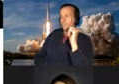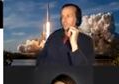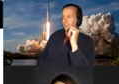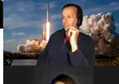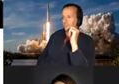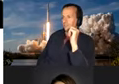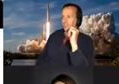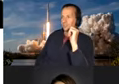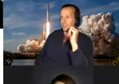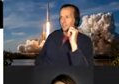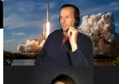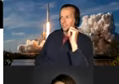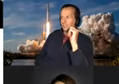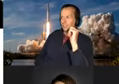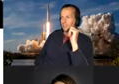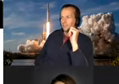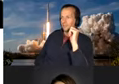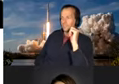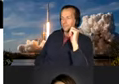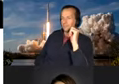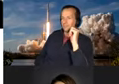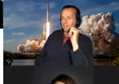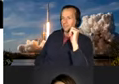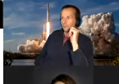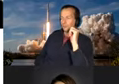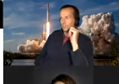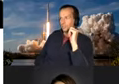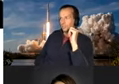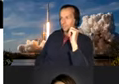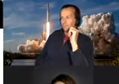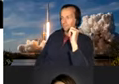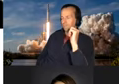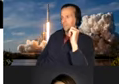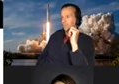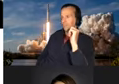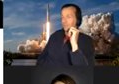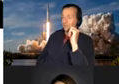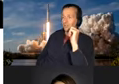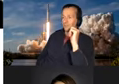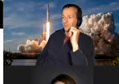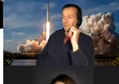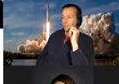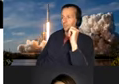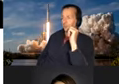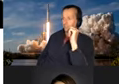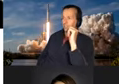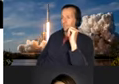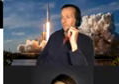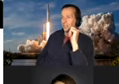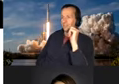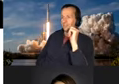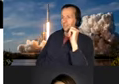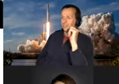particularly difficult environments, you know, where you have a lot of old and often frail people living